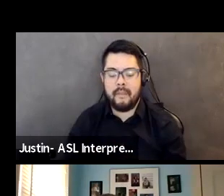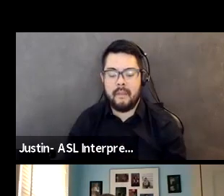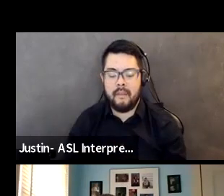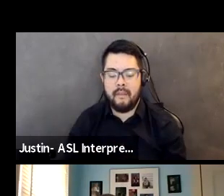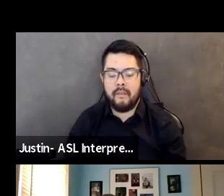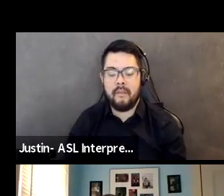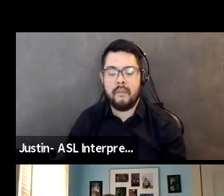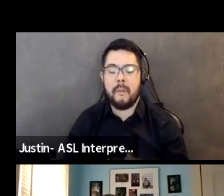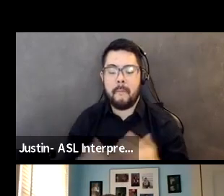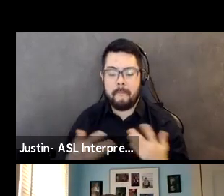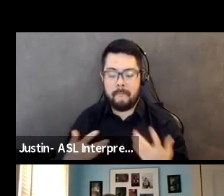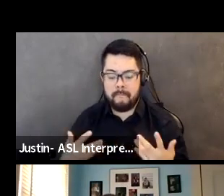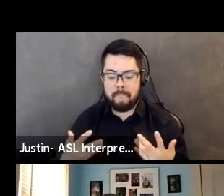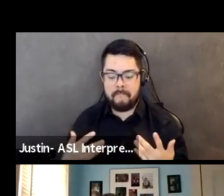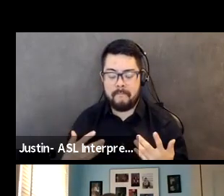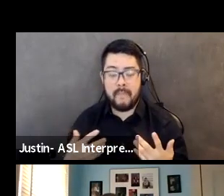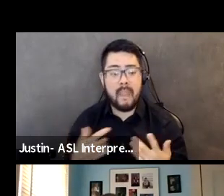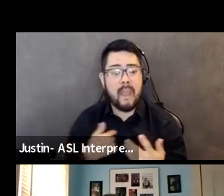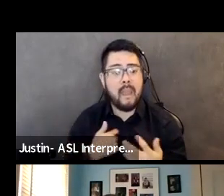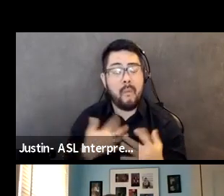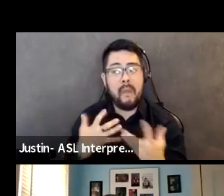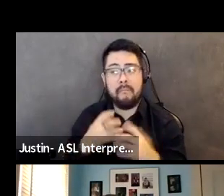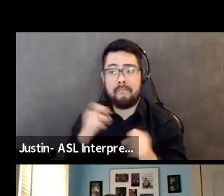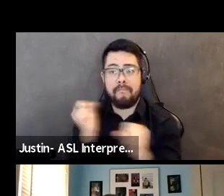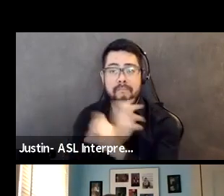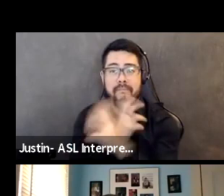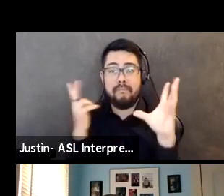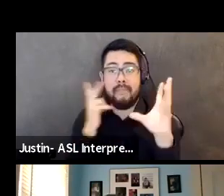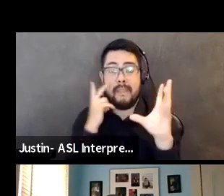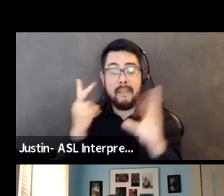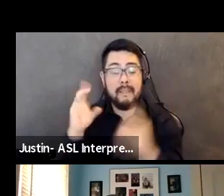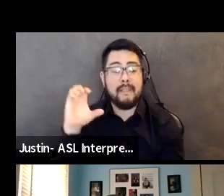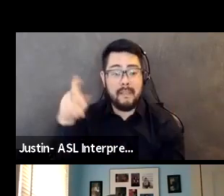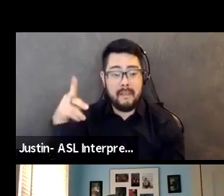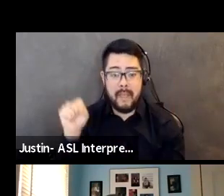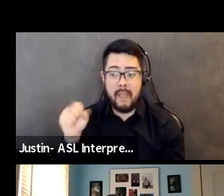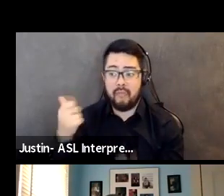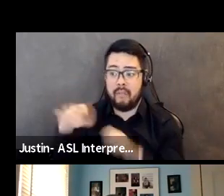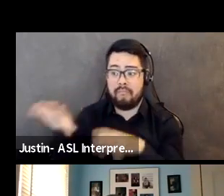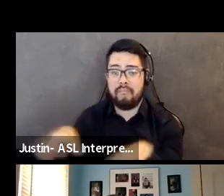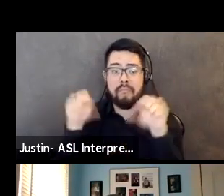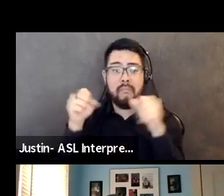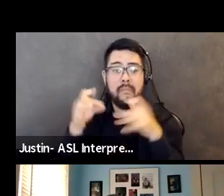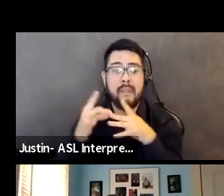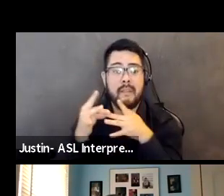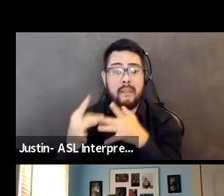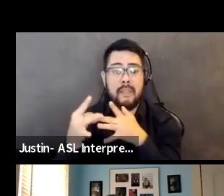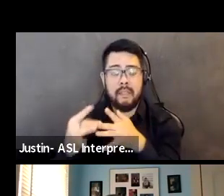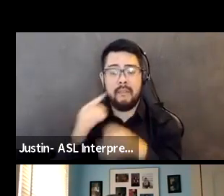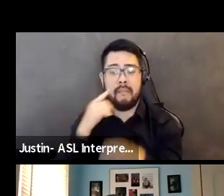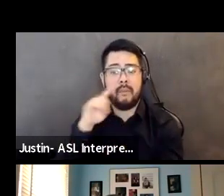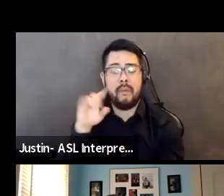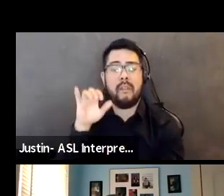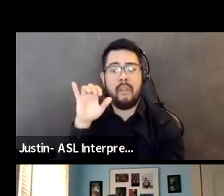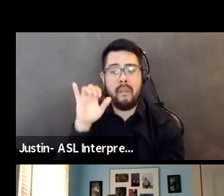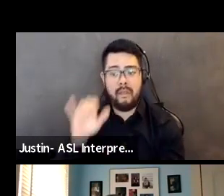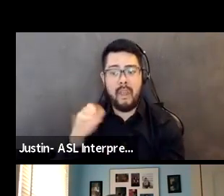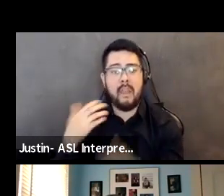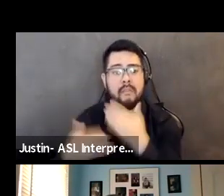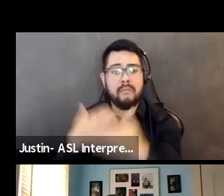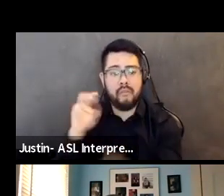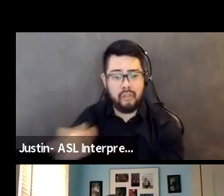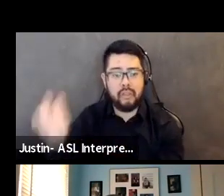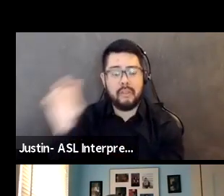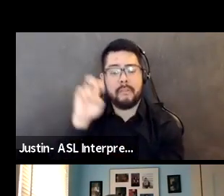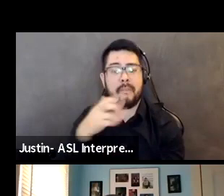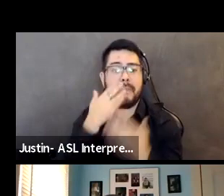love to see um cps taking the lead um on on on that journey um thank you